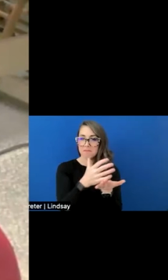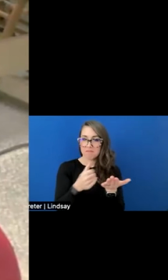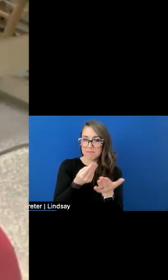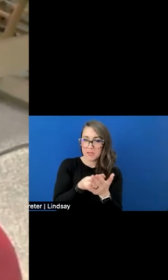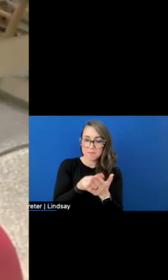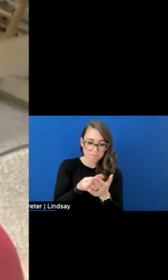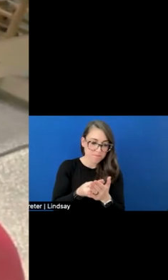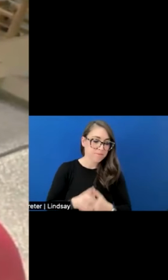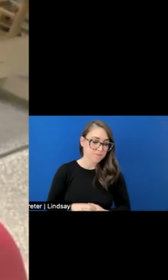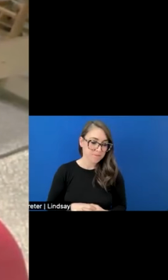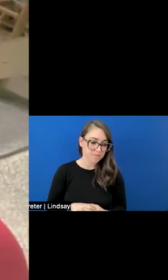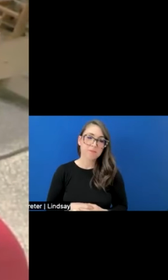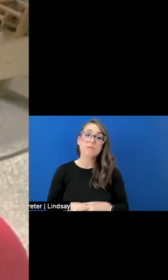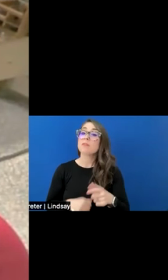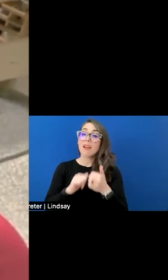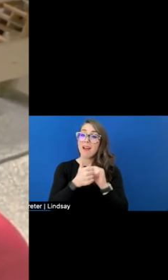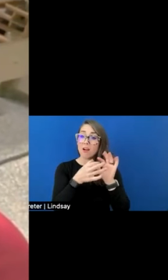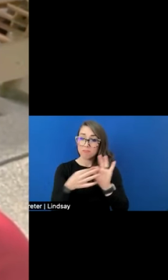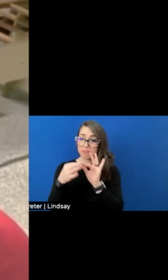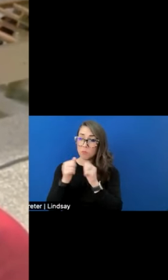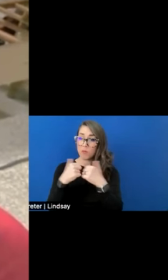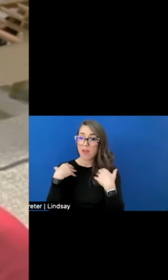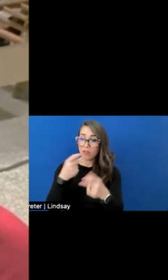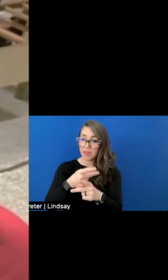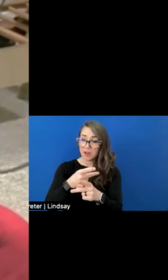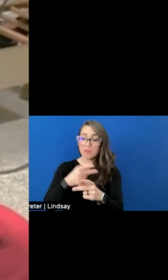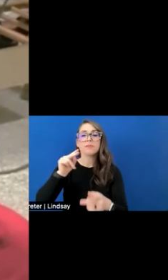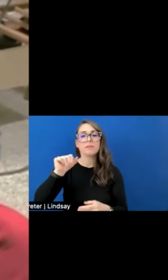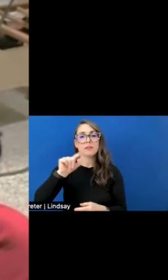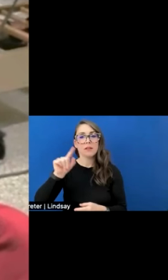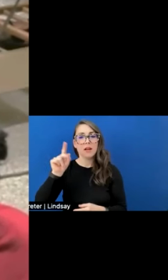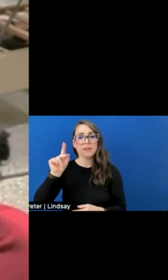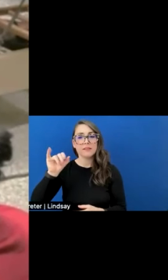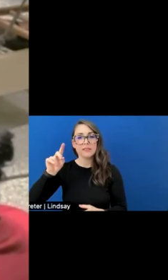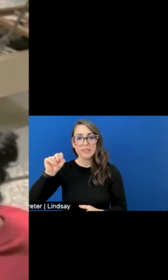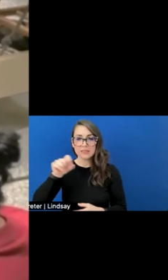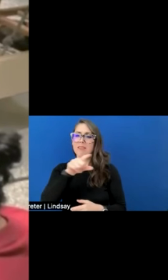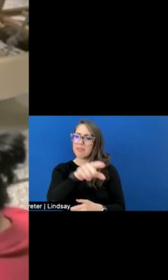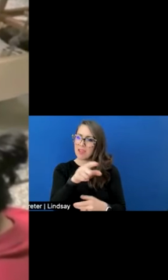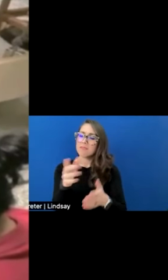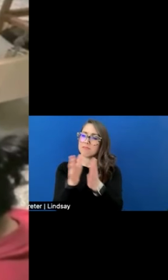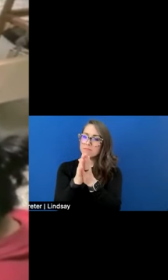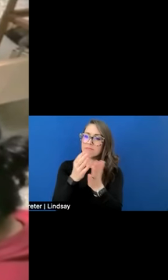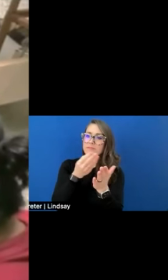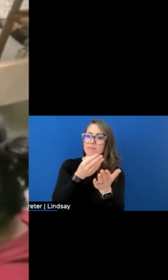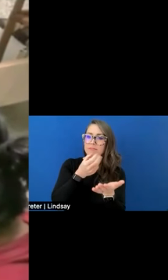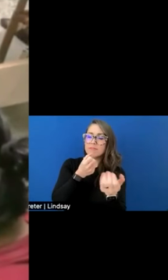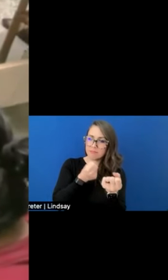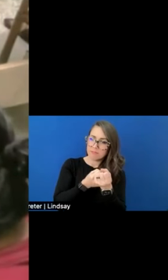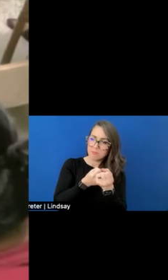How is this connected with healthcare? NAS Kids specifically had requested funds to support the sewing of masks during the